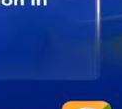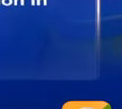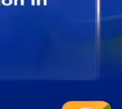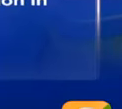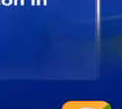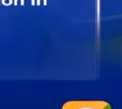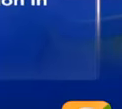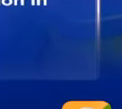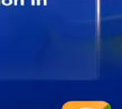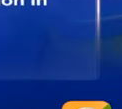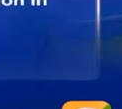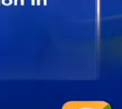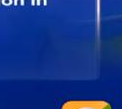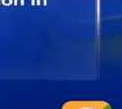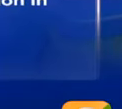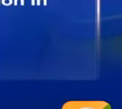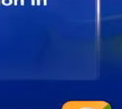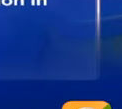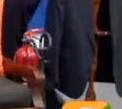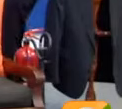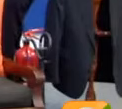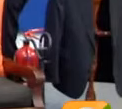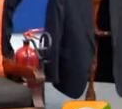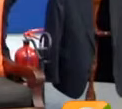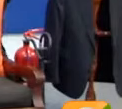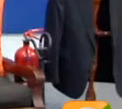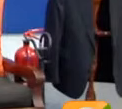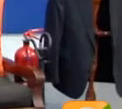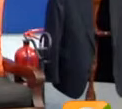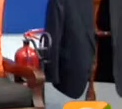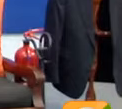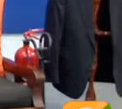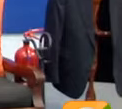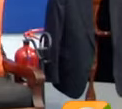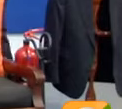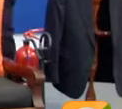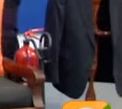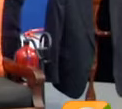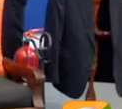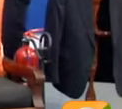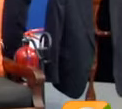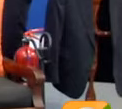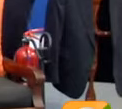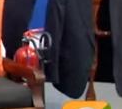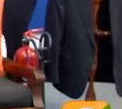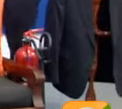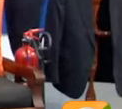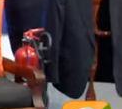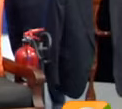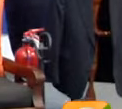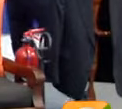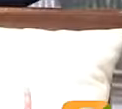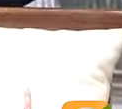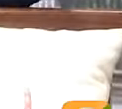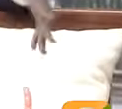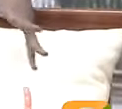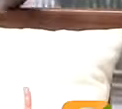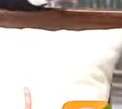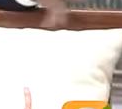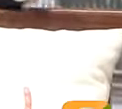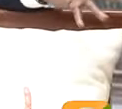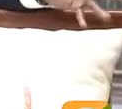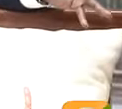increasing revenue collection in Nairobi. Looking forward. You talked about that. I know about Dandora. Dandora, yeah. We're already at RFP. We've narrowed